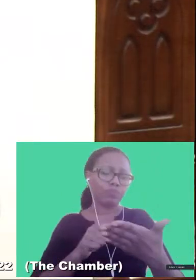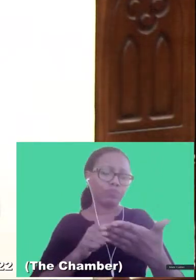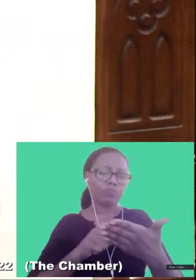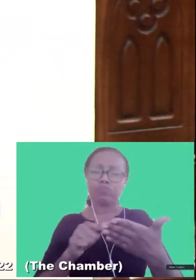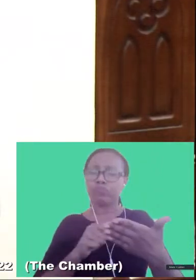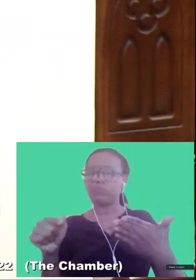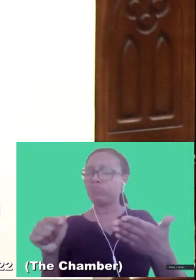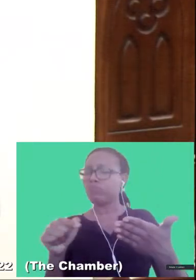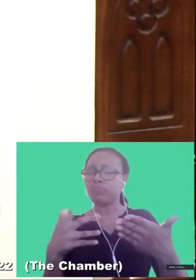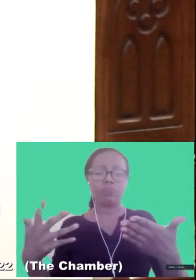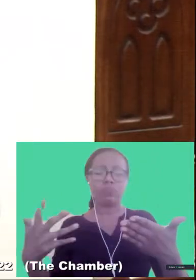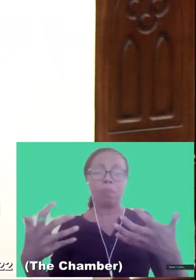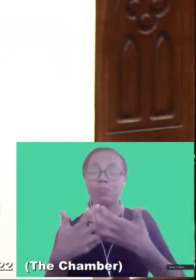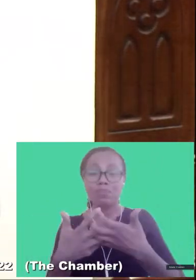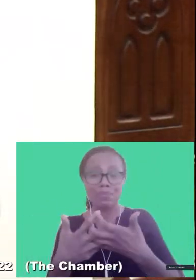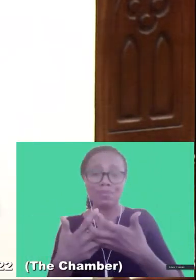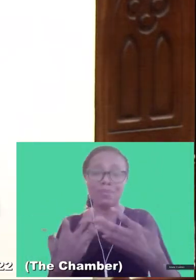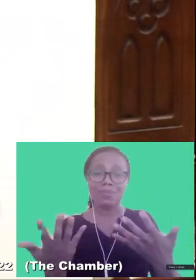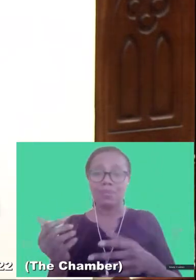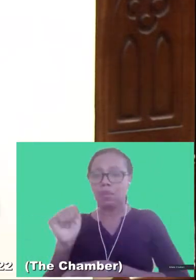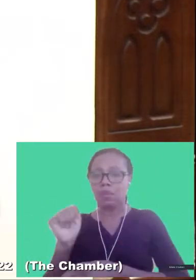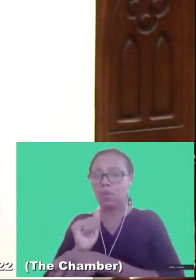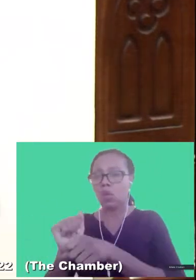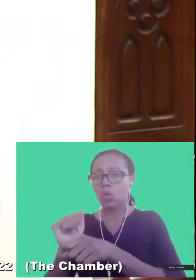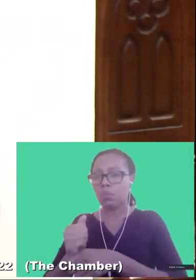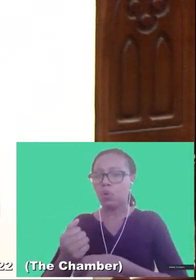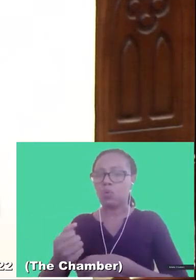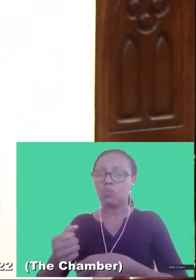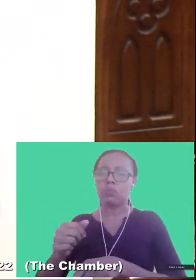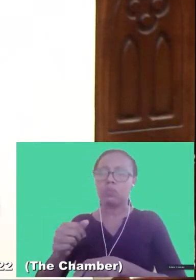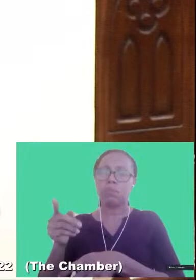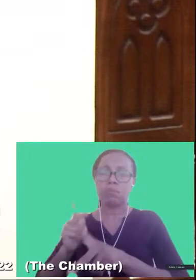admiration and efficiency are people who don't own anything.